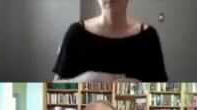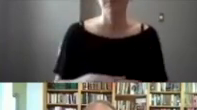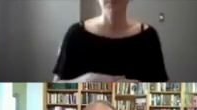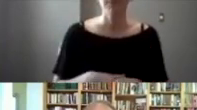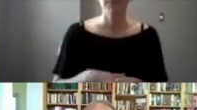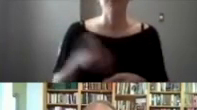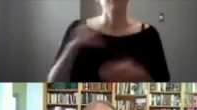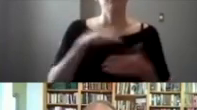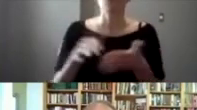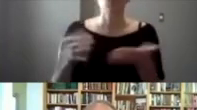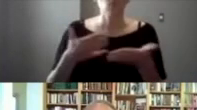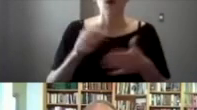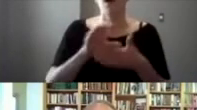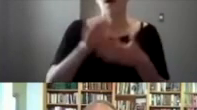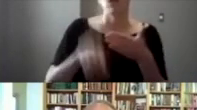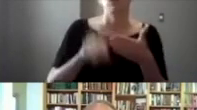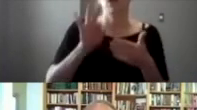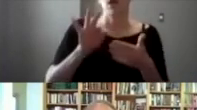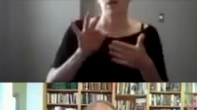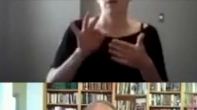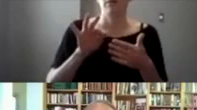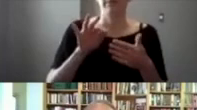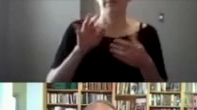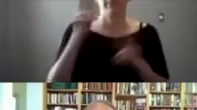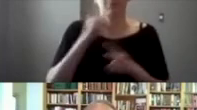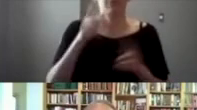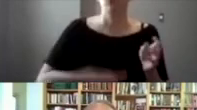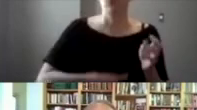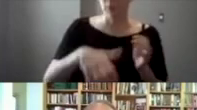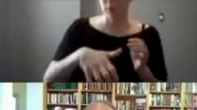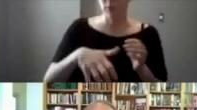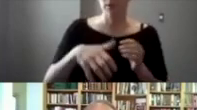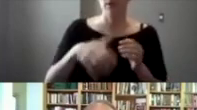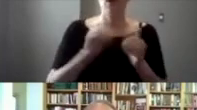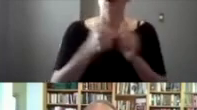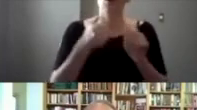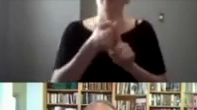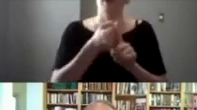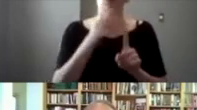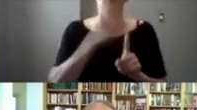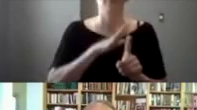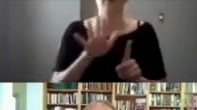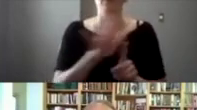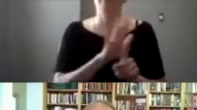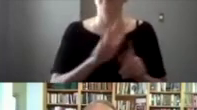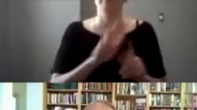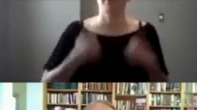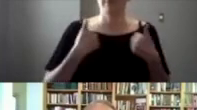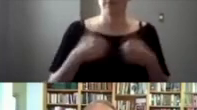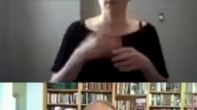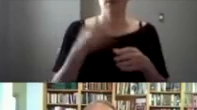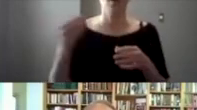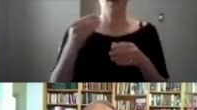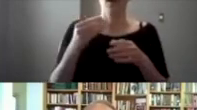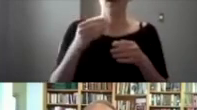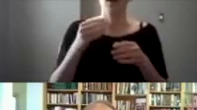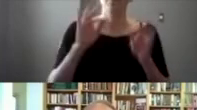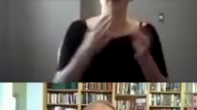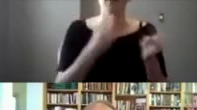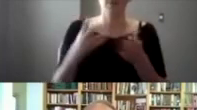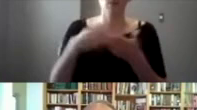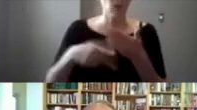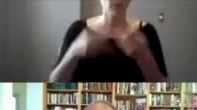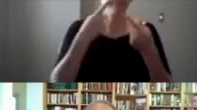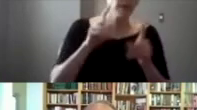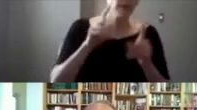the consequences of unwanted pregnancy on women's lives and the effectiveness of family planning programs